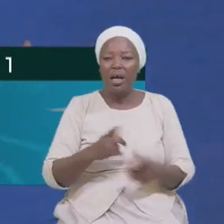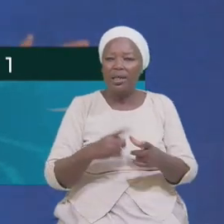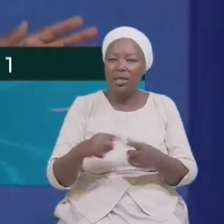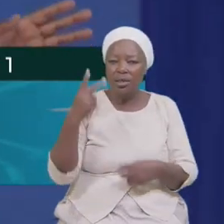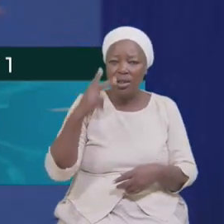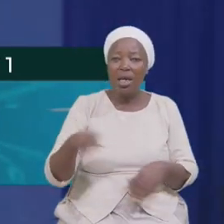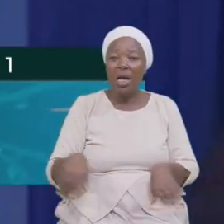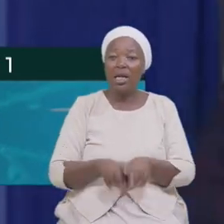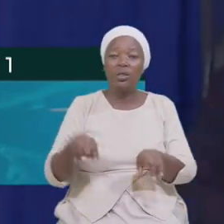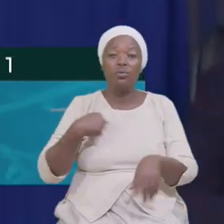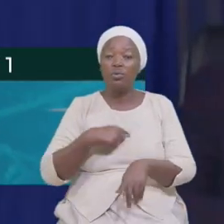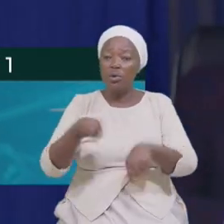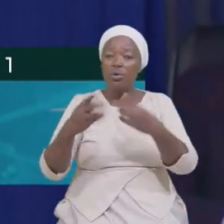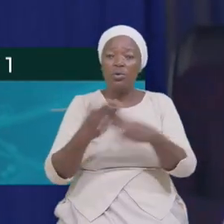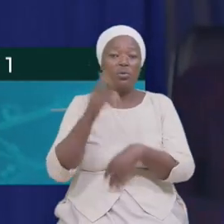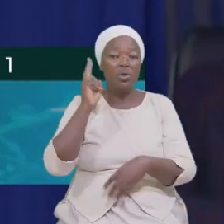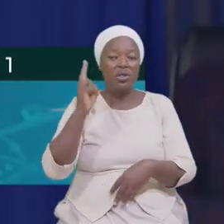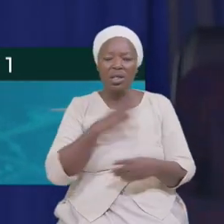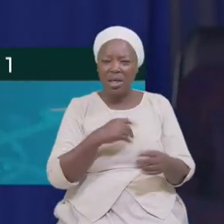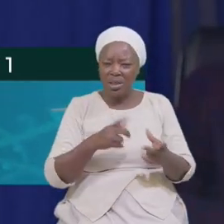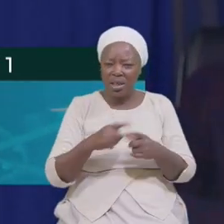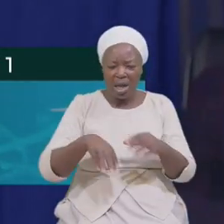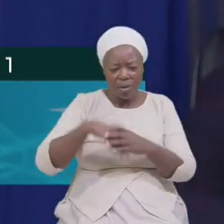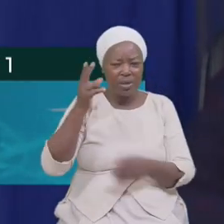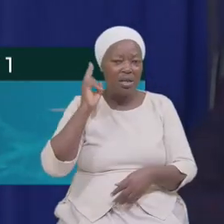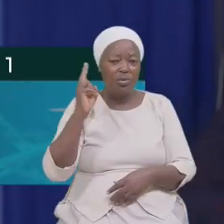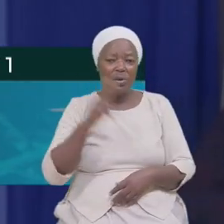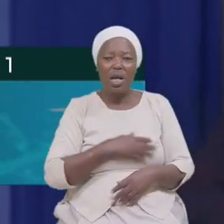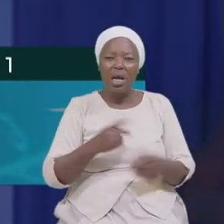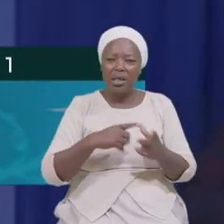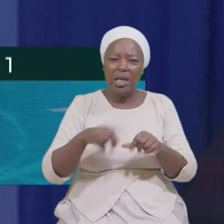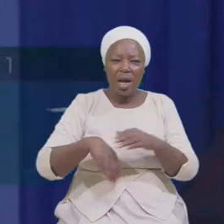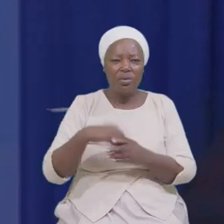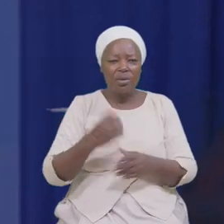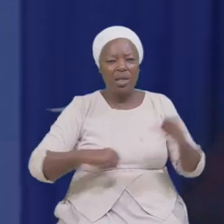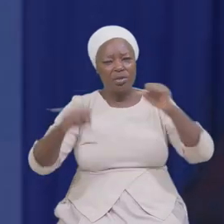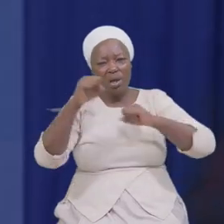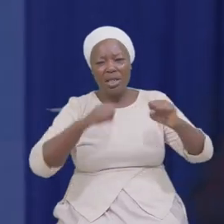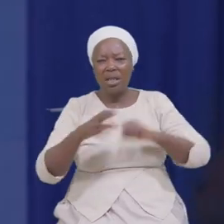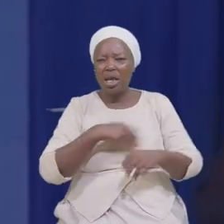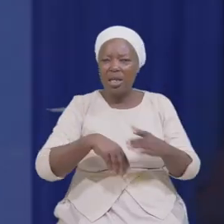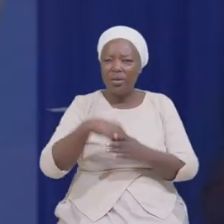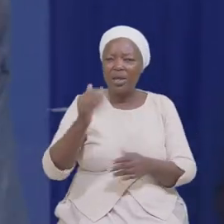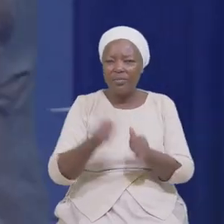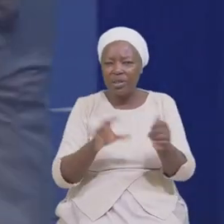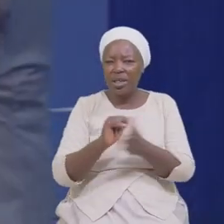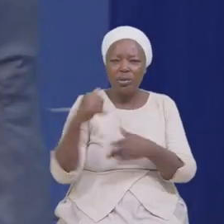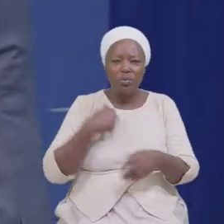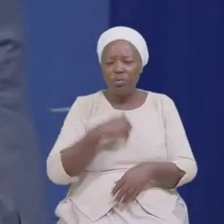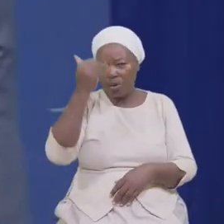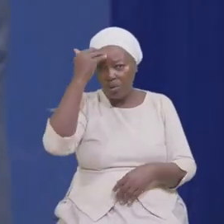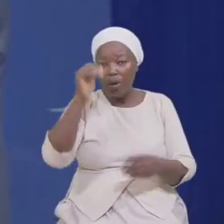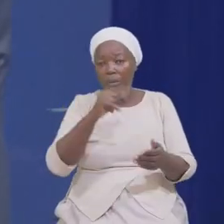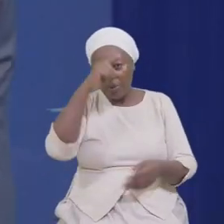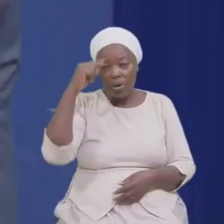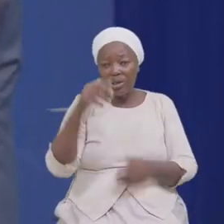history and outside history, outside science, outside everything that we know, because all the things